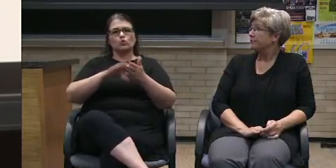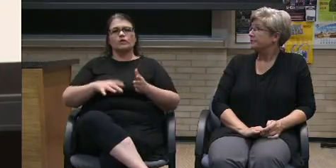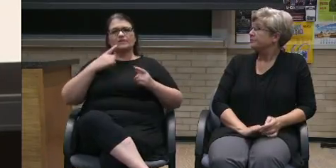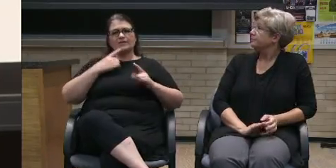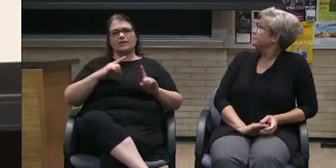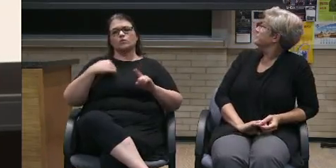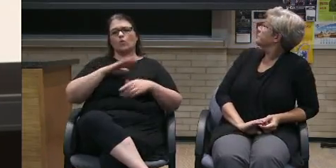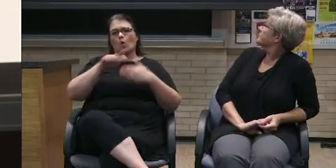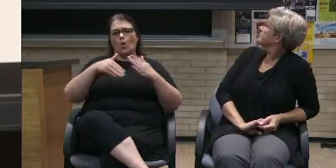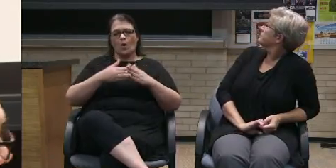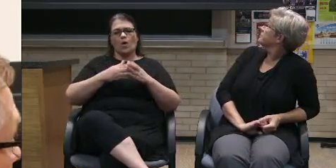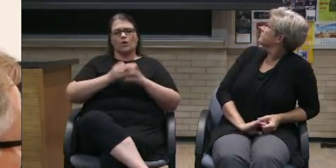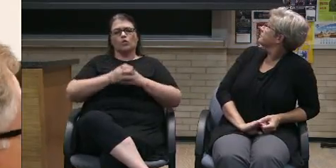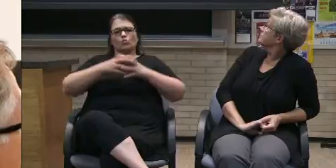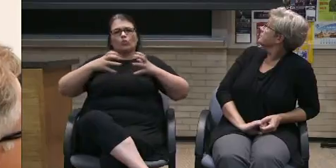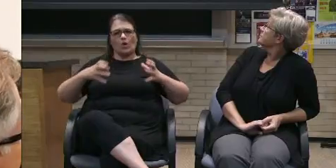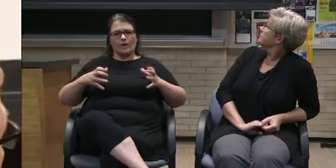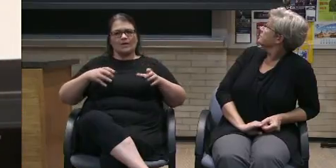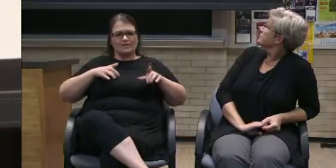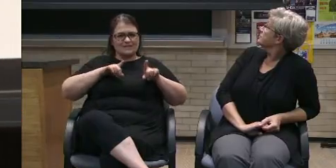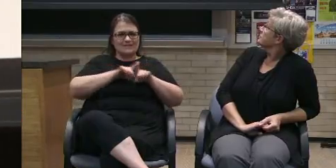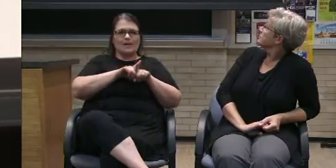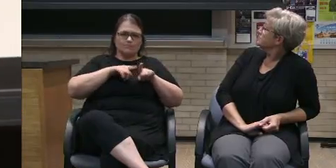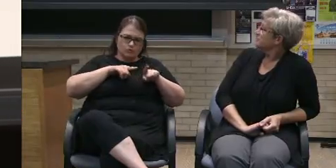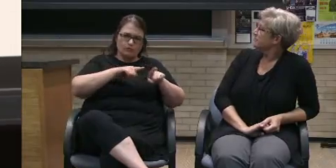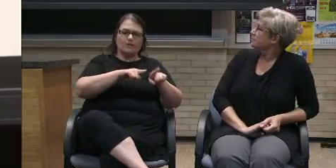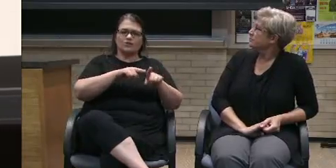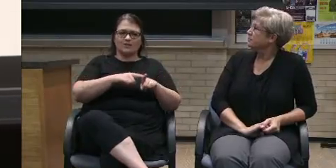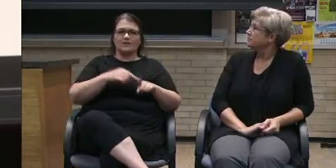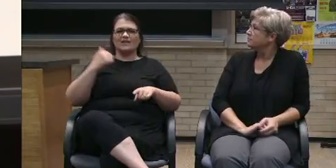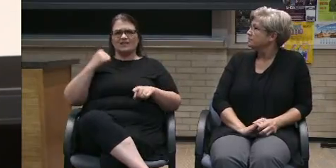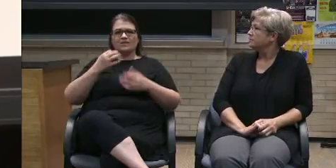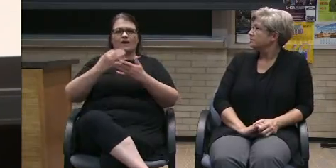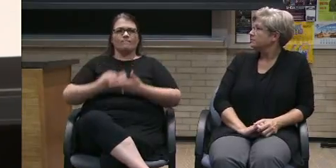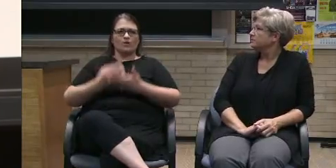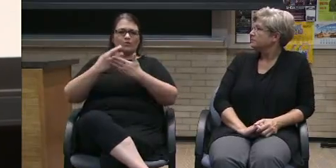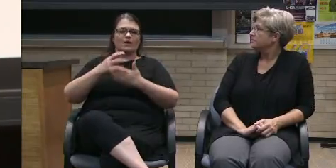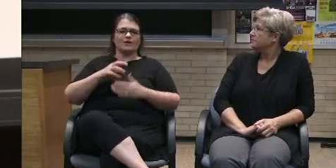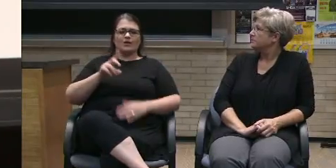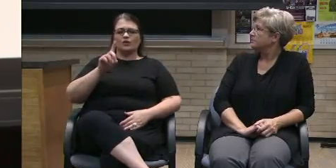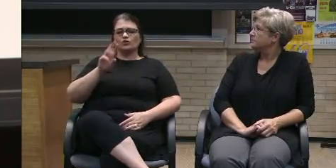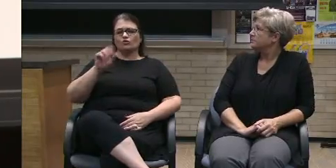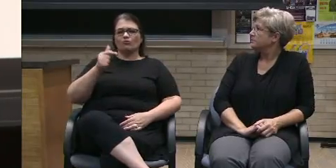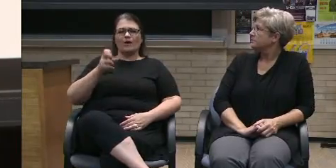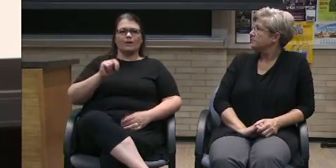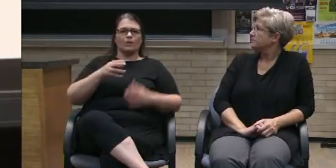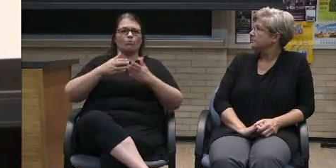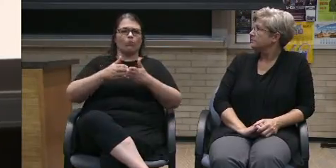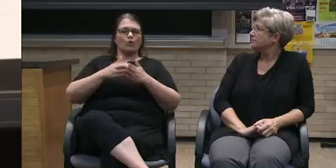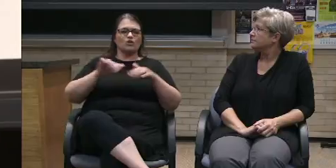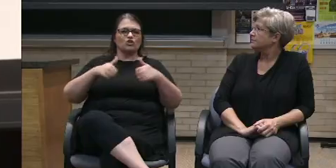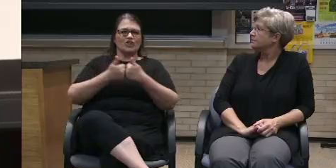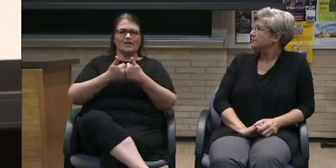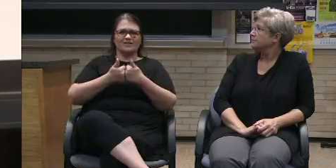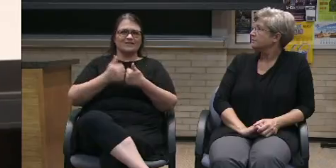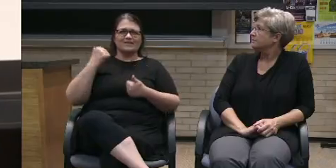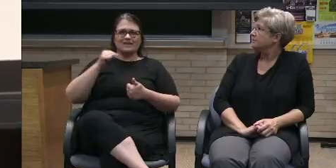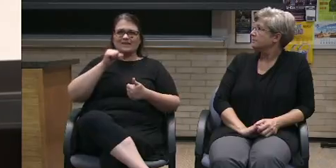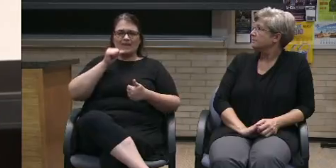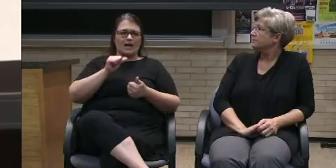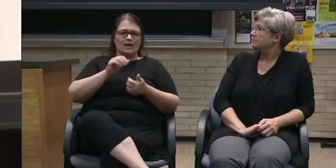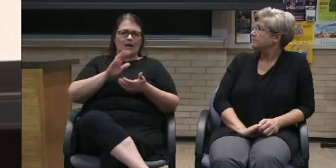rowing in the same direction. This is a Dragonboat challenge, which is a fundraiser. That's not actually the SUNY Canton team, but we were in